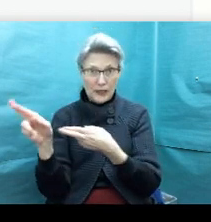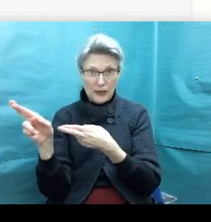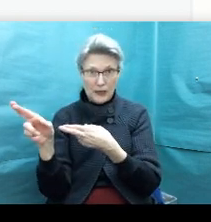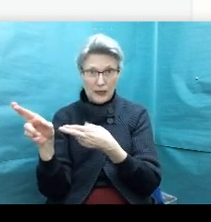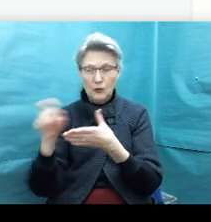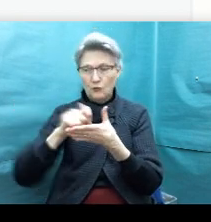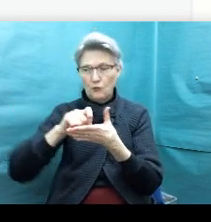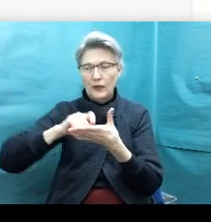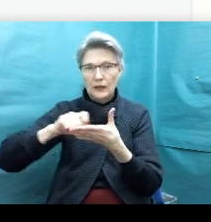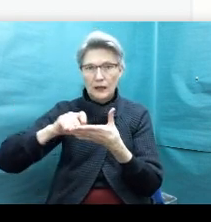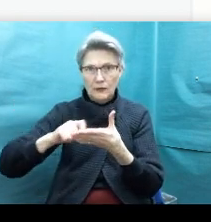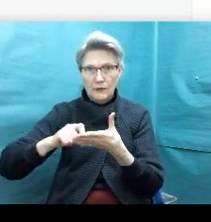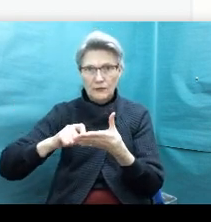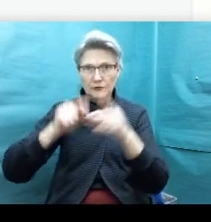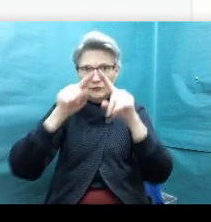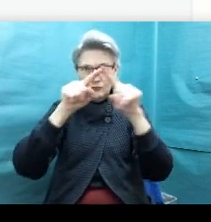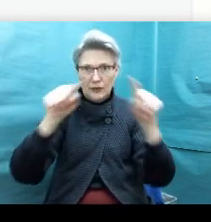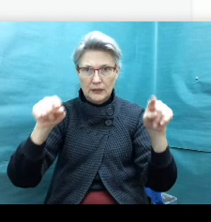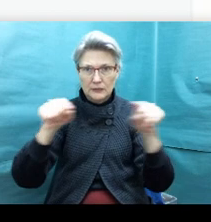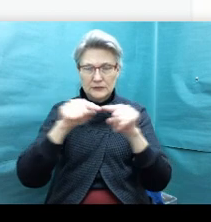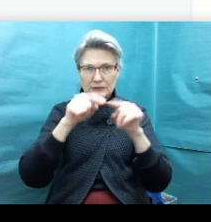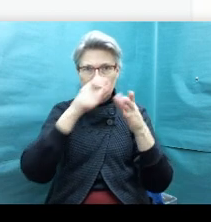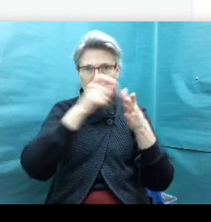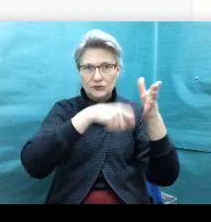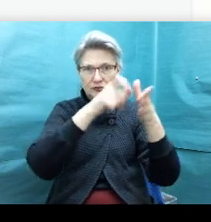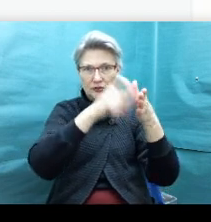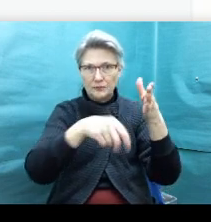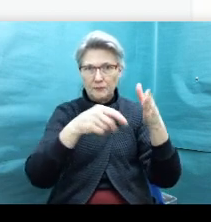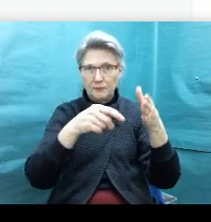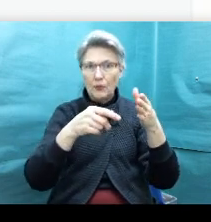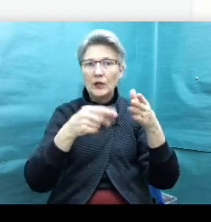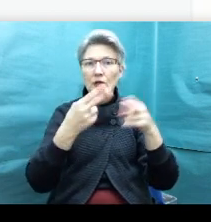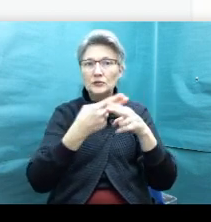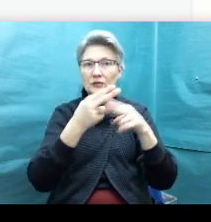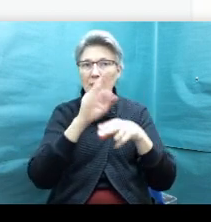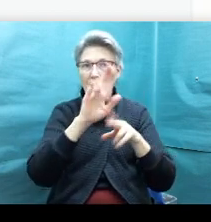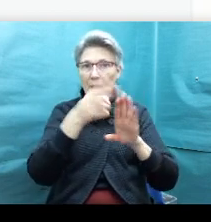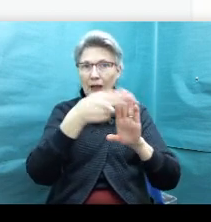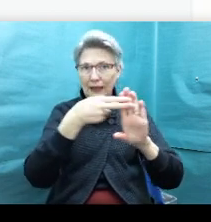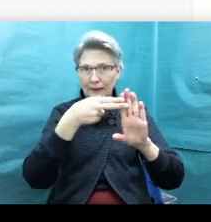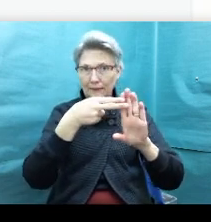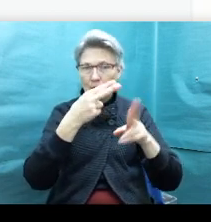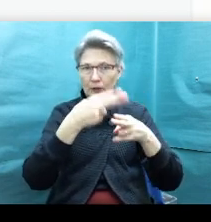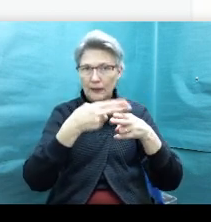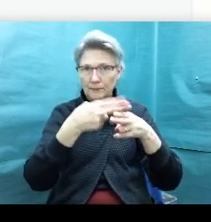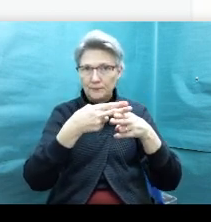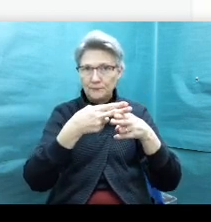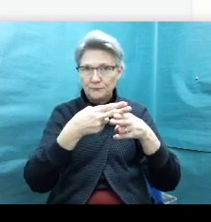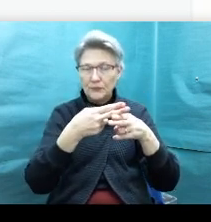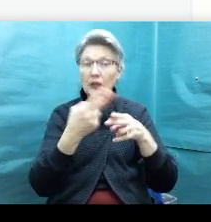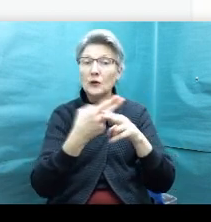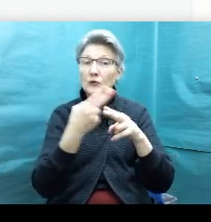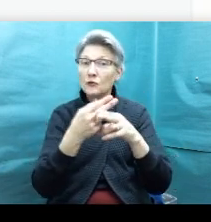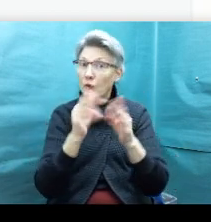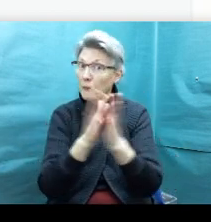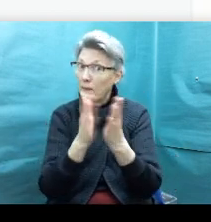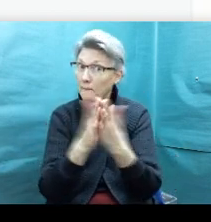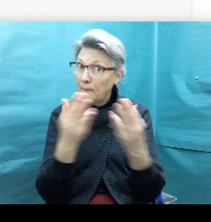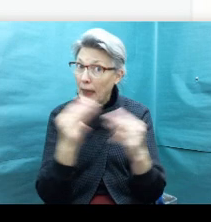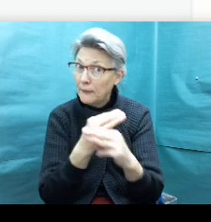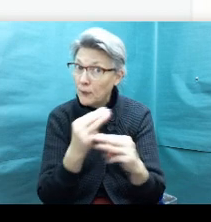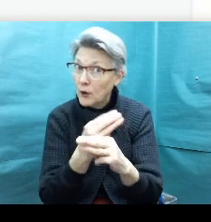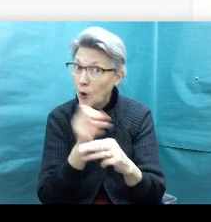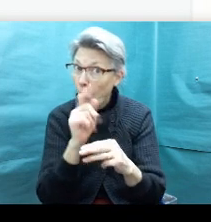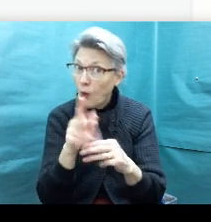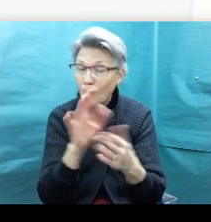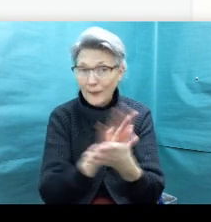can write down the triangles in a chart by their name. Okay, so make sure you have either your journal or paper ready, because we are